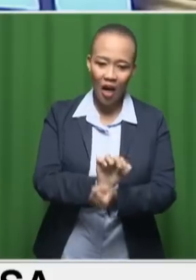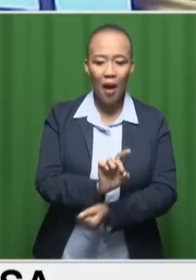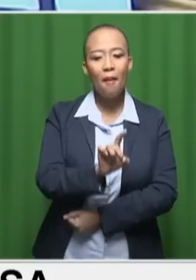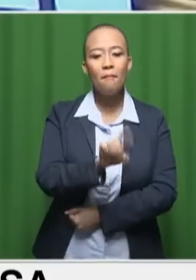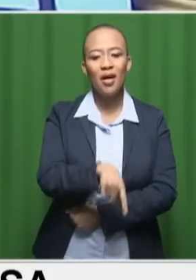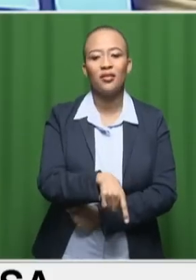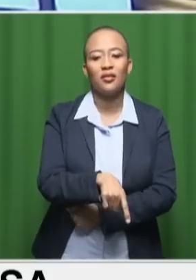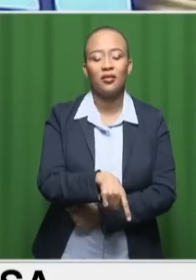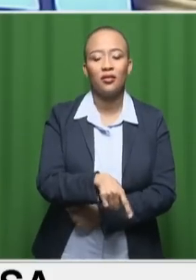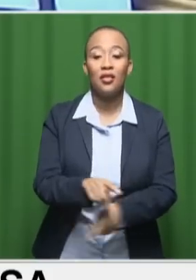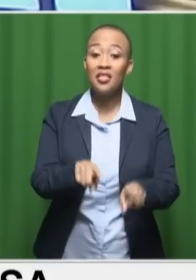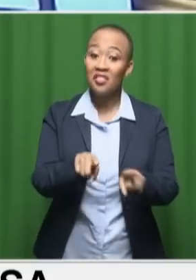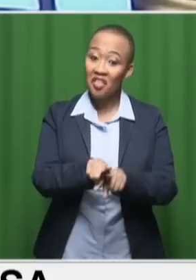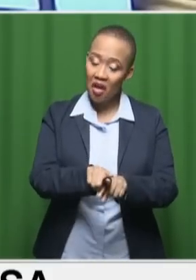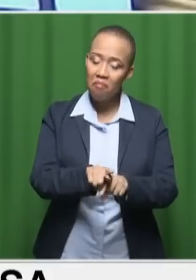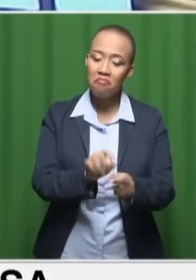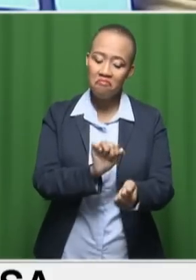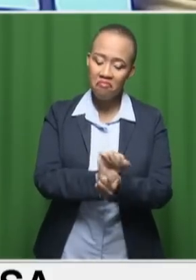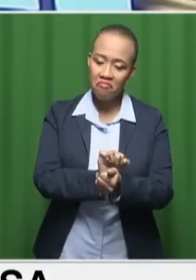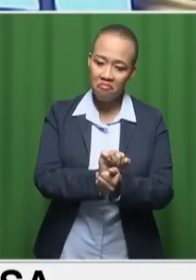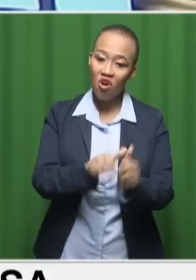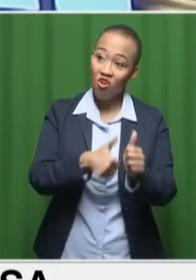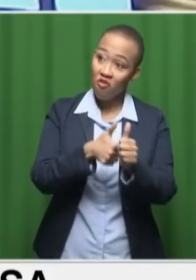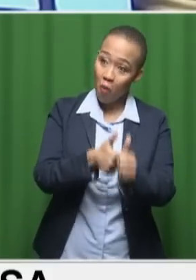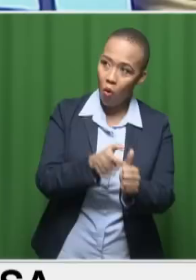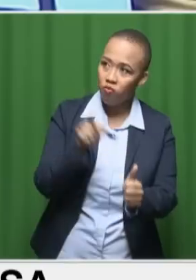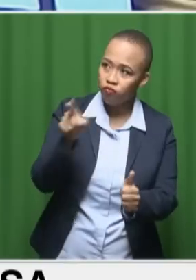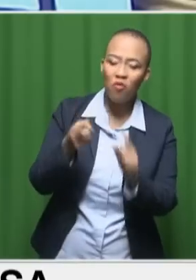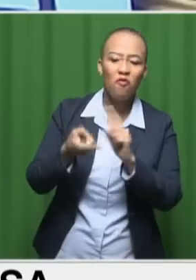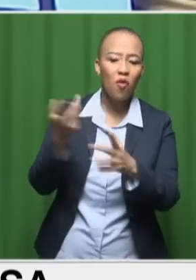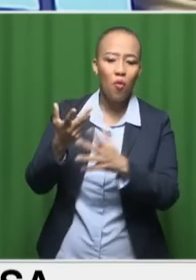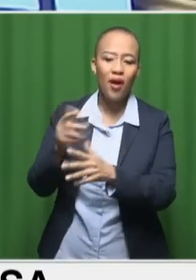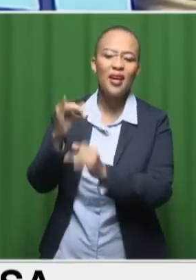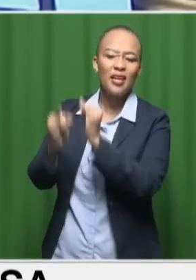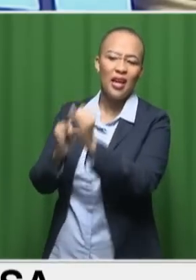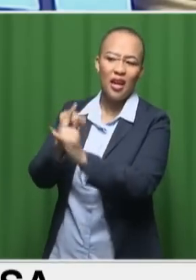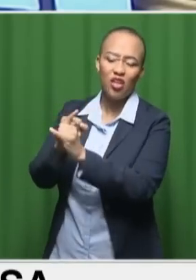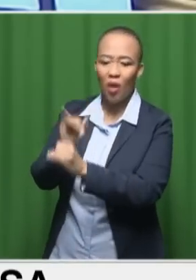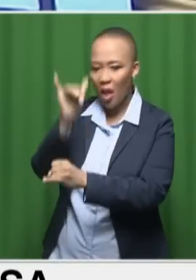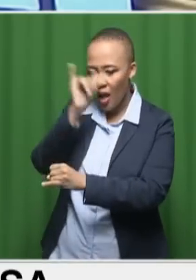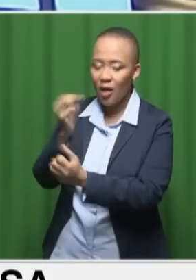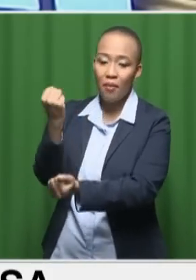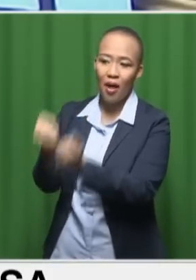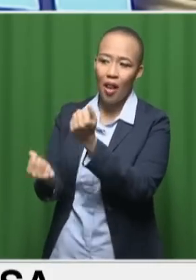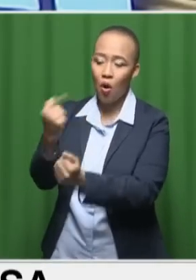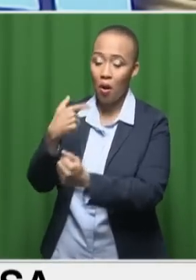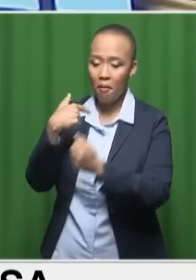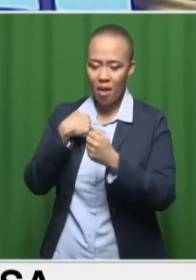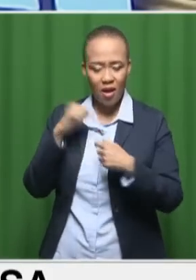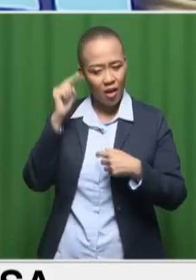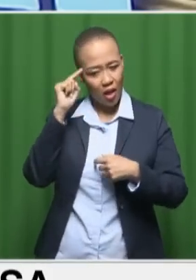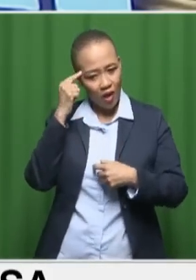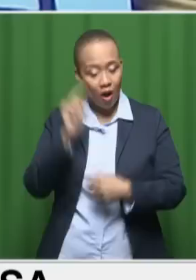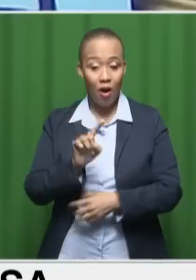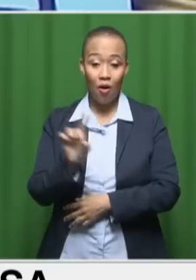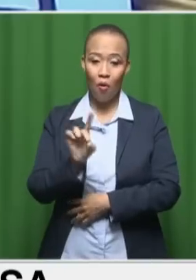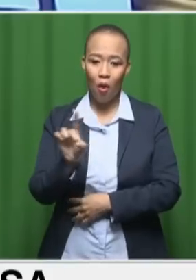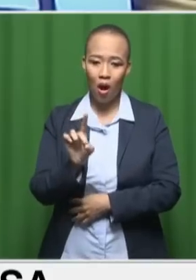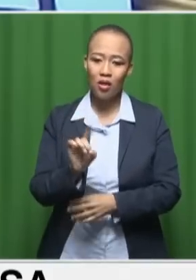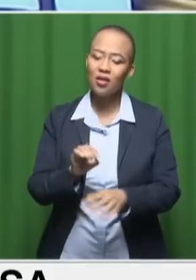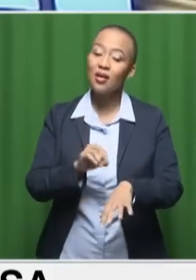Court. We saw after the saga and the drama that was around al-Bashir's non-arrest in 2015,